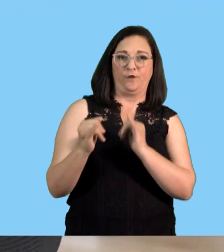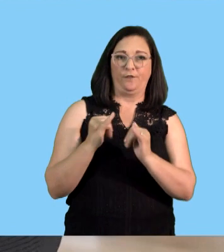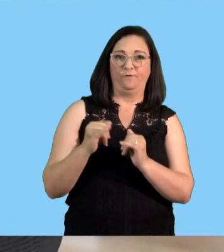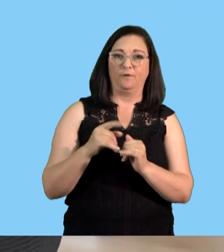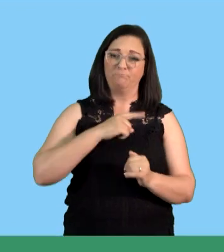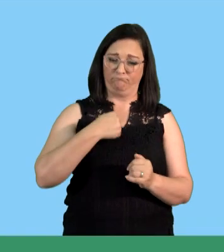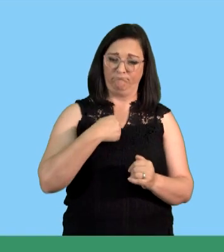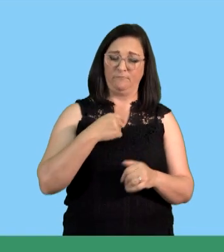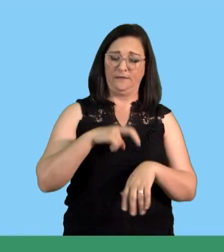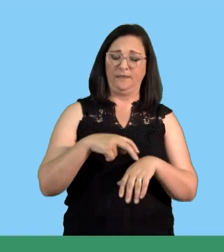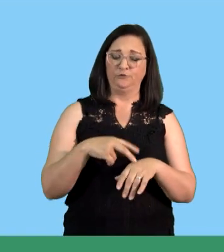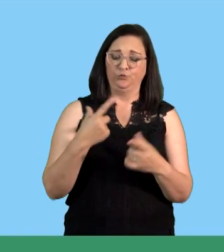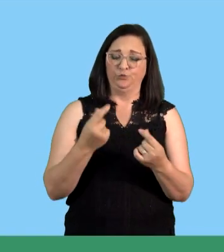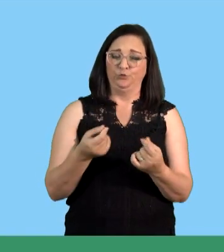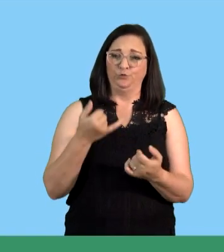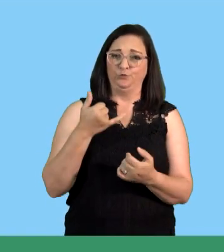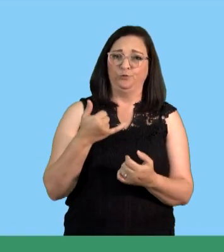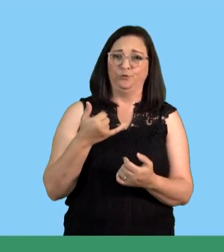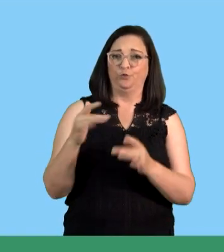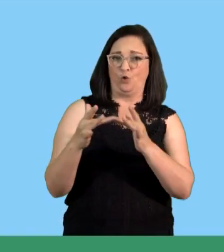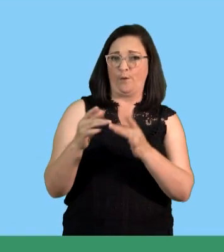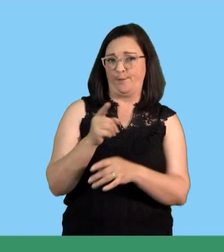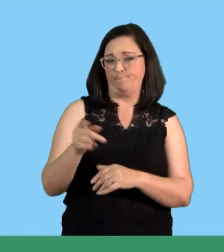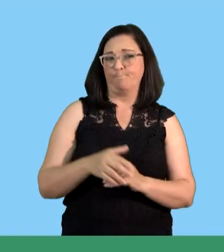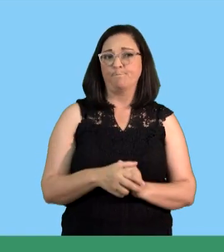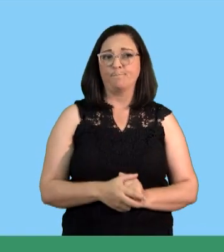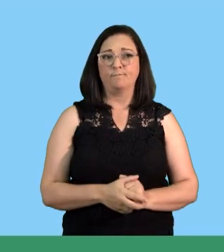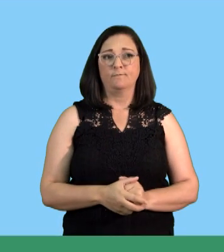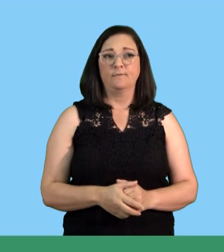interview. It's my responsibility to do that as an interviewer.